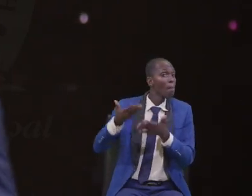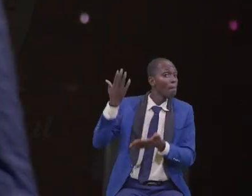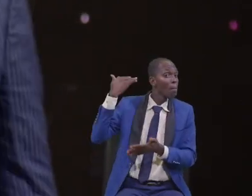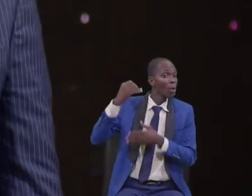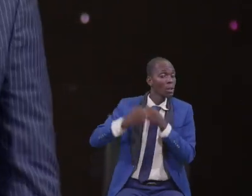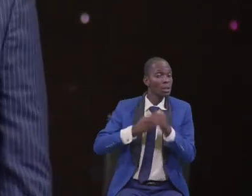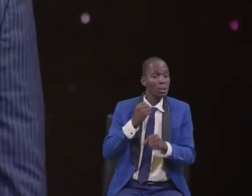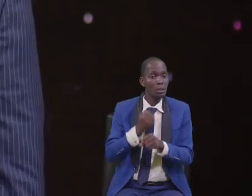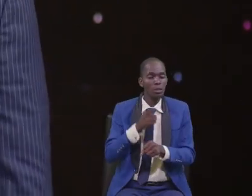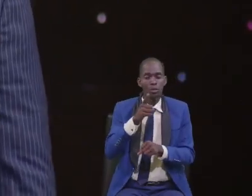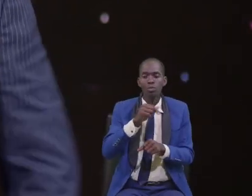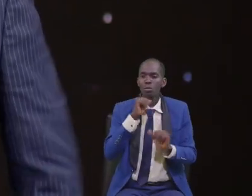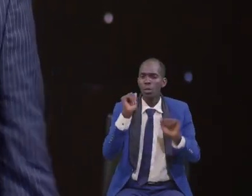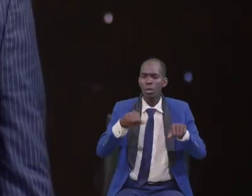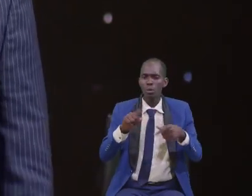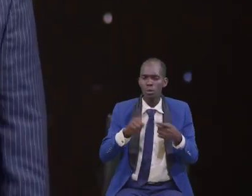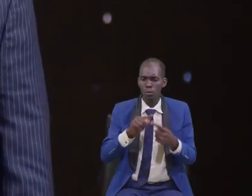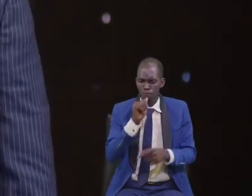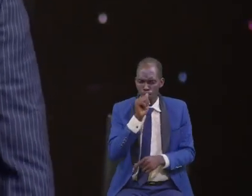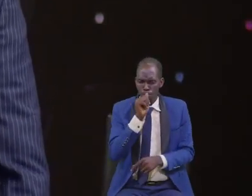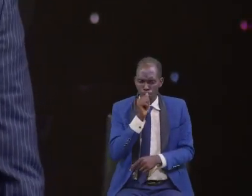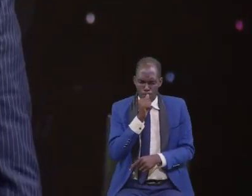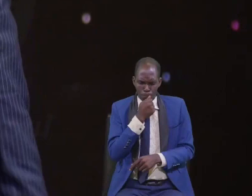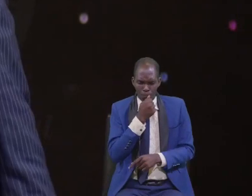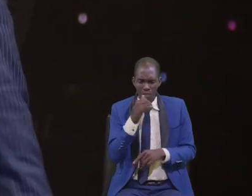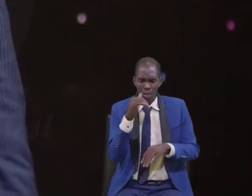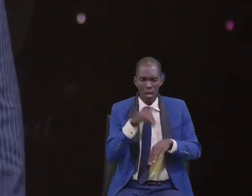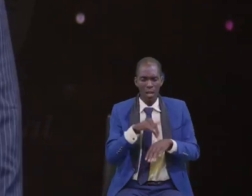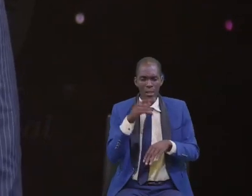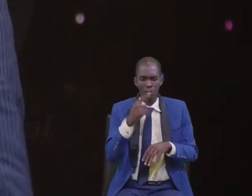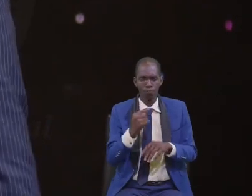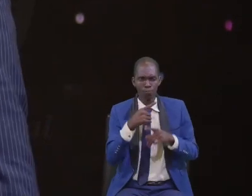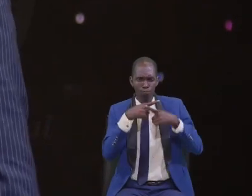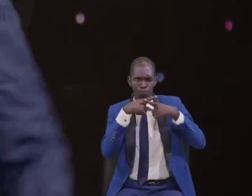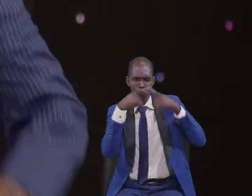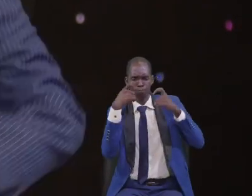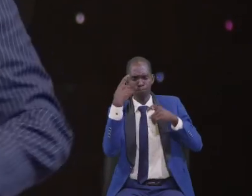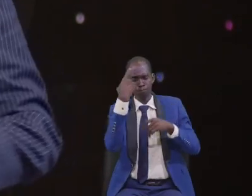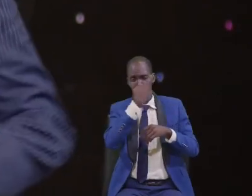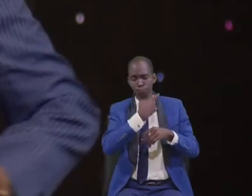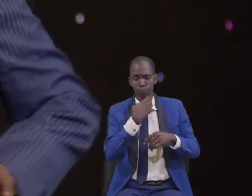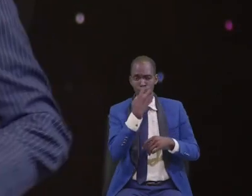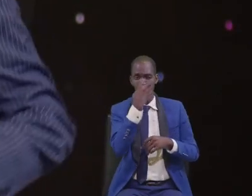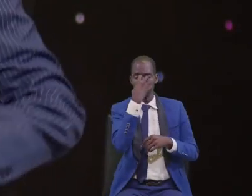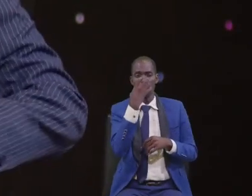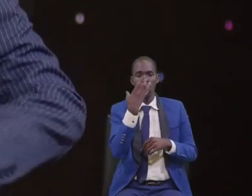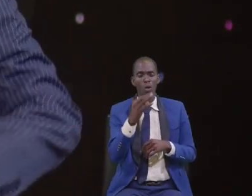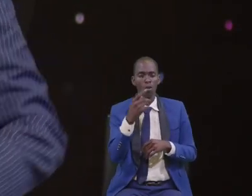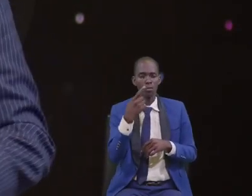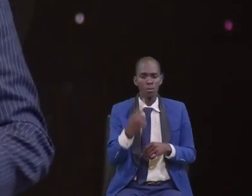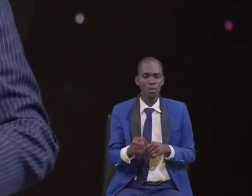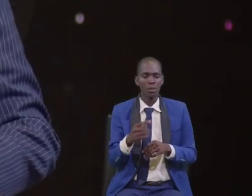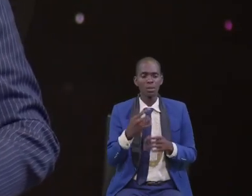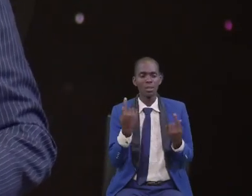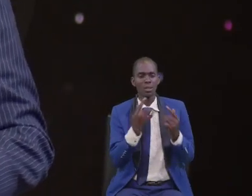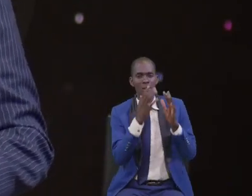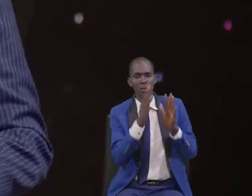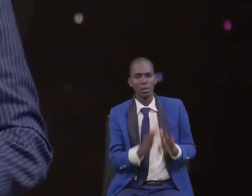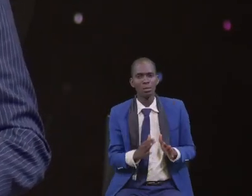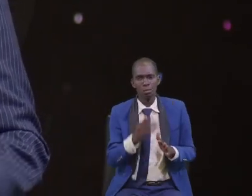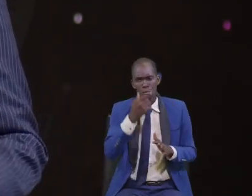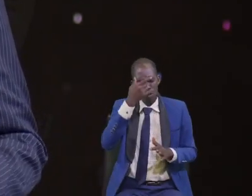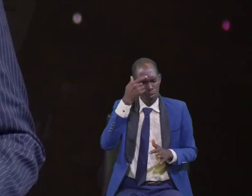the fury of Nebuchadnezzar, the frown of unbelievers, because they don't agree with the way you are